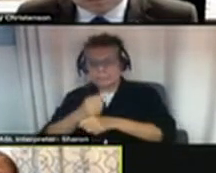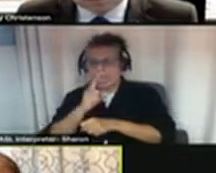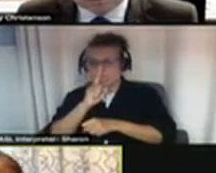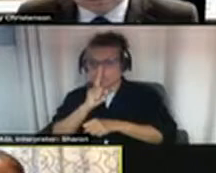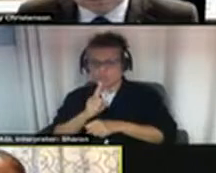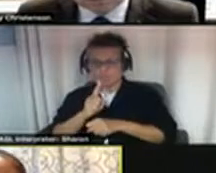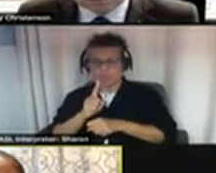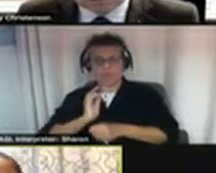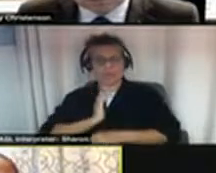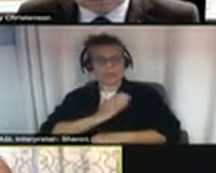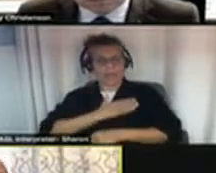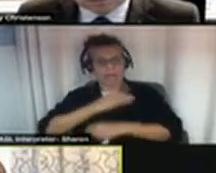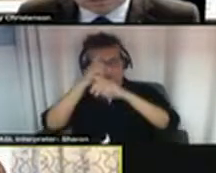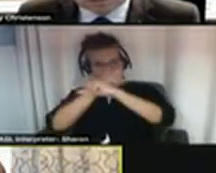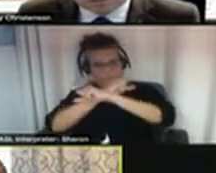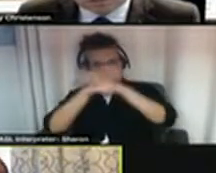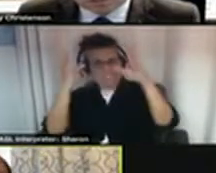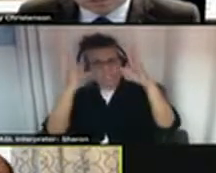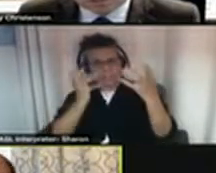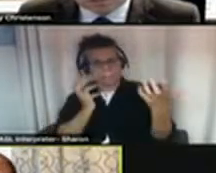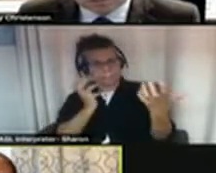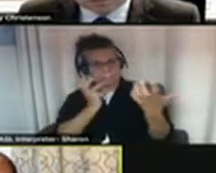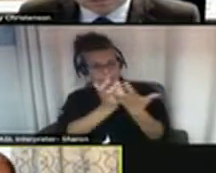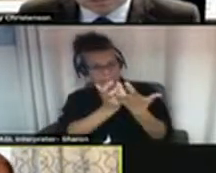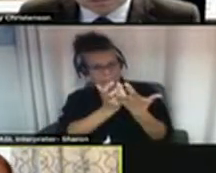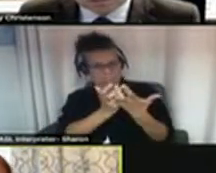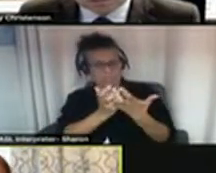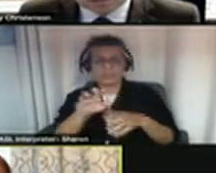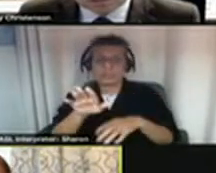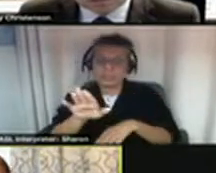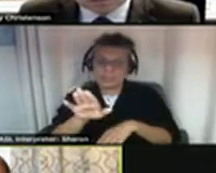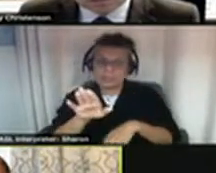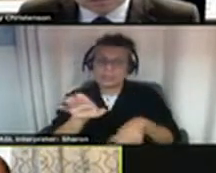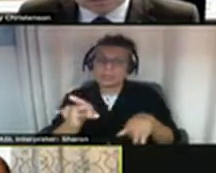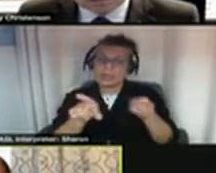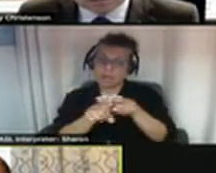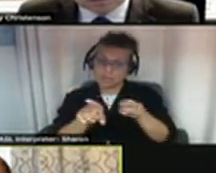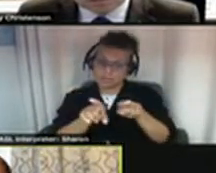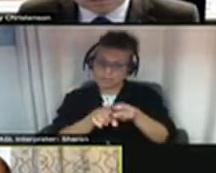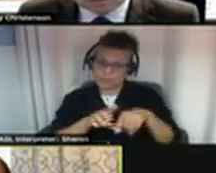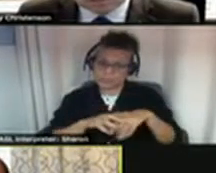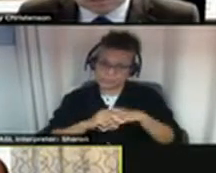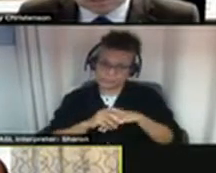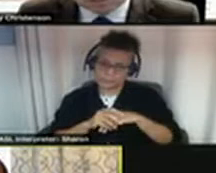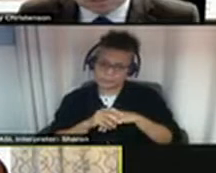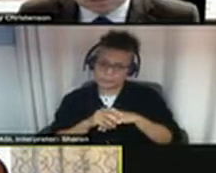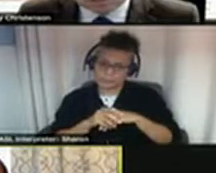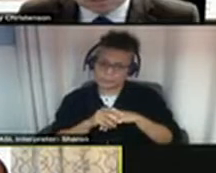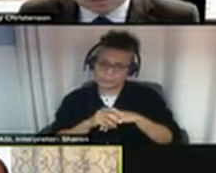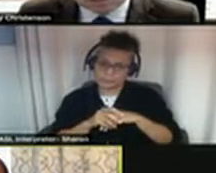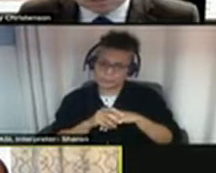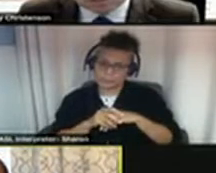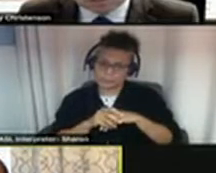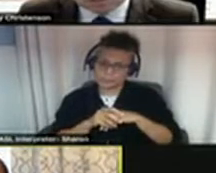our vision is for the district. I do want to make note though, while having